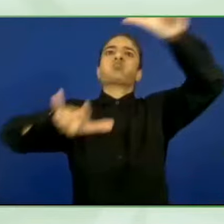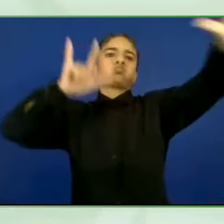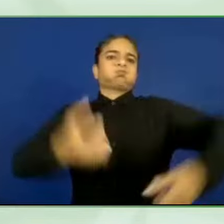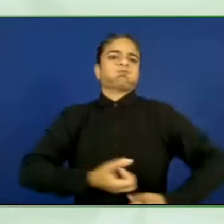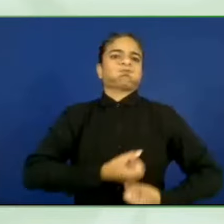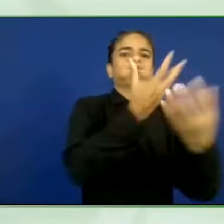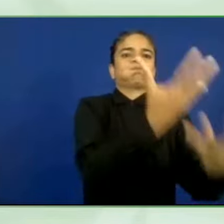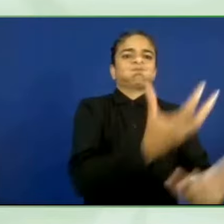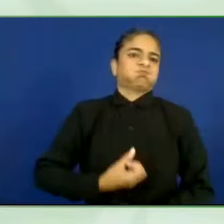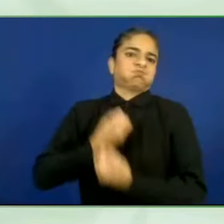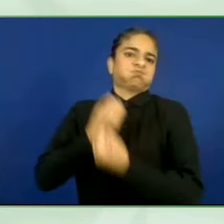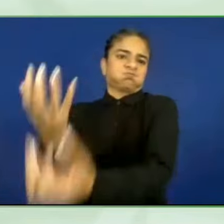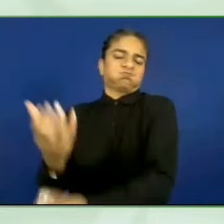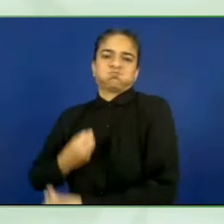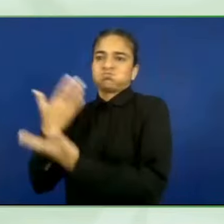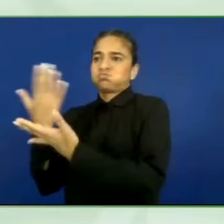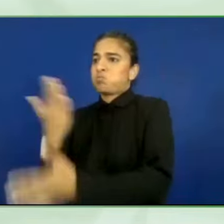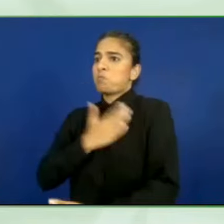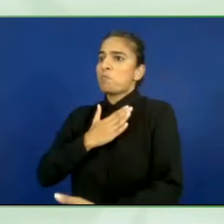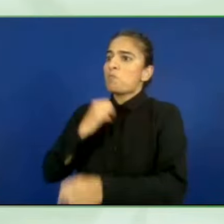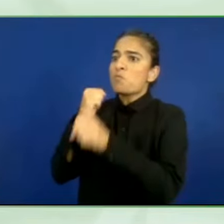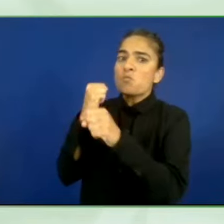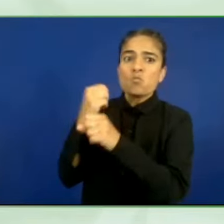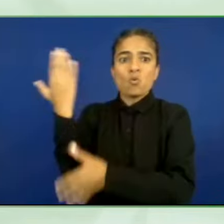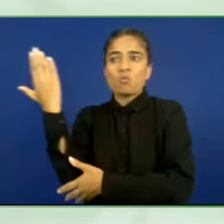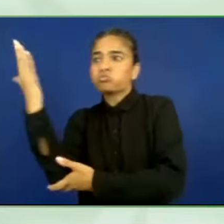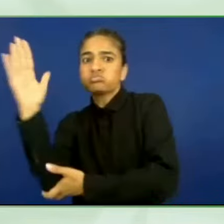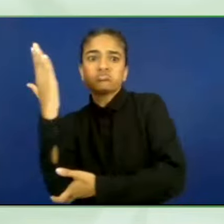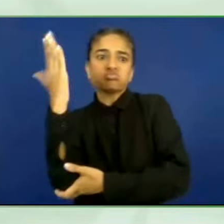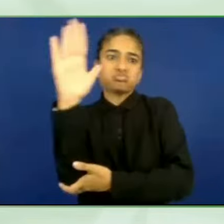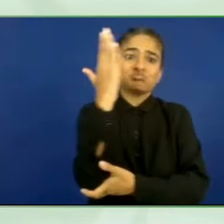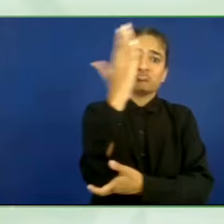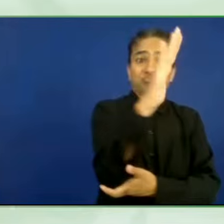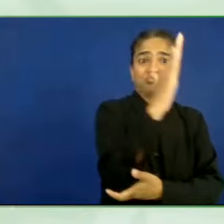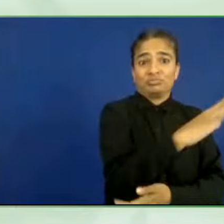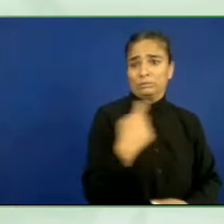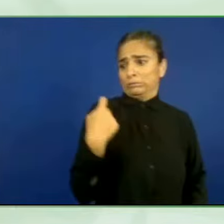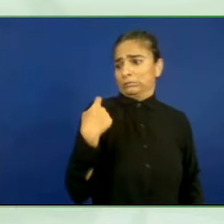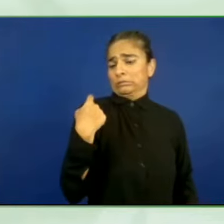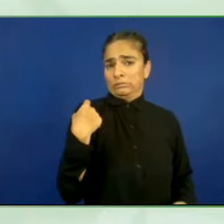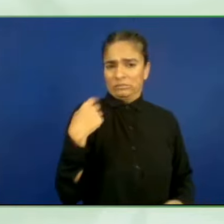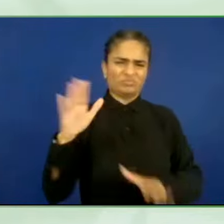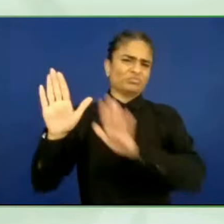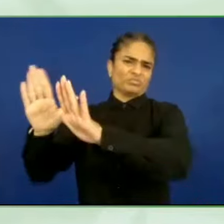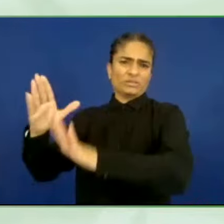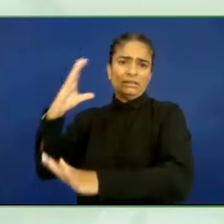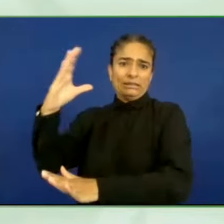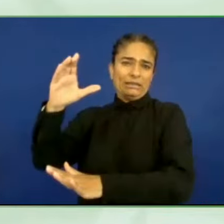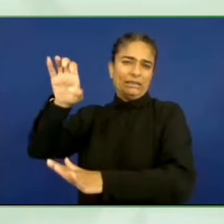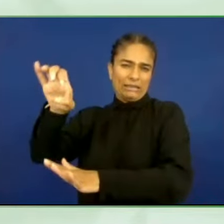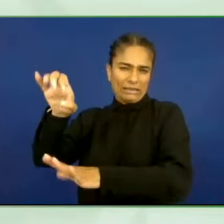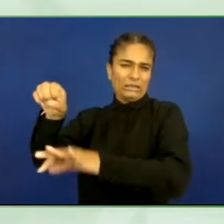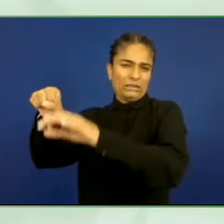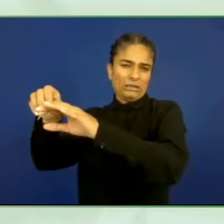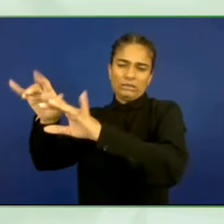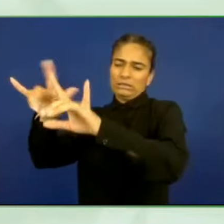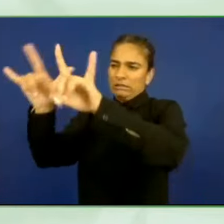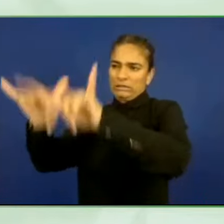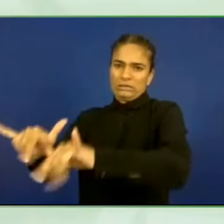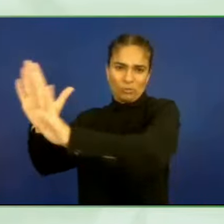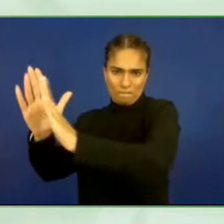recently then as well, after the CE scheme, which I really, really missed, Eoin helped me get onto